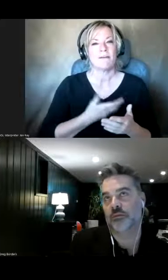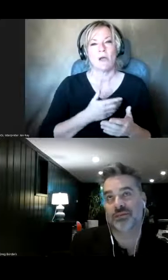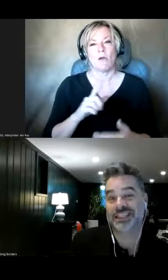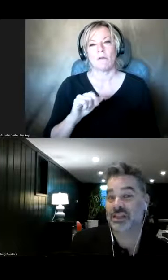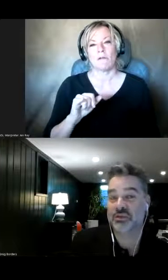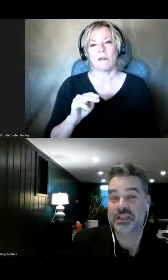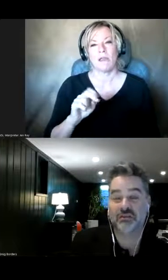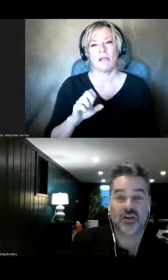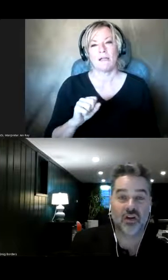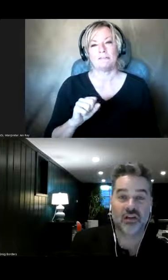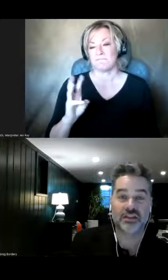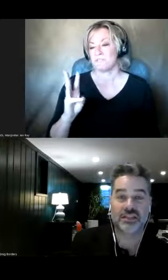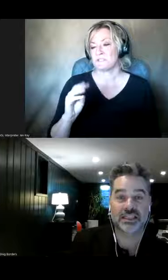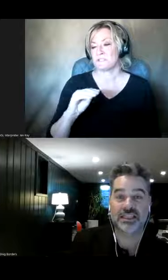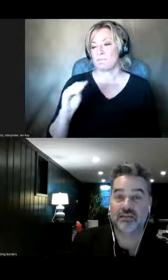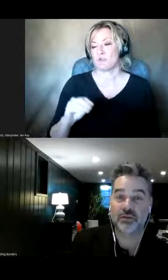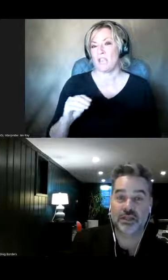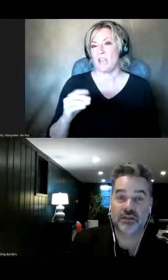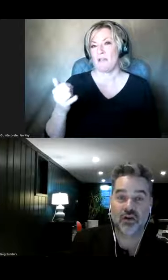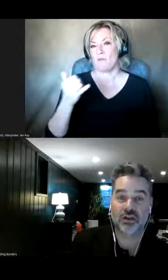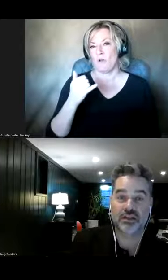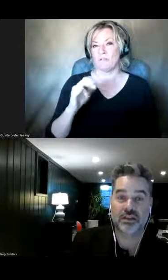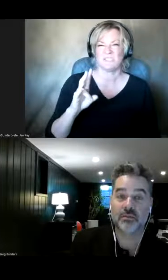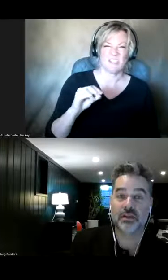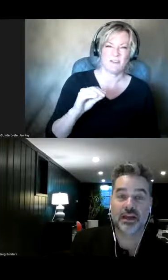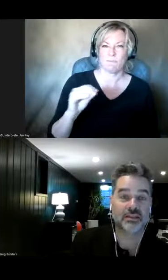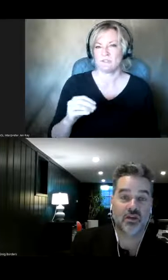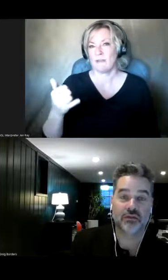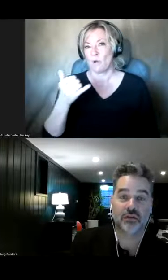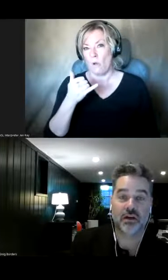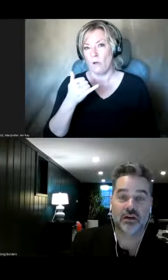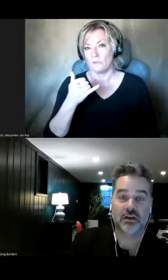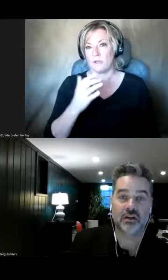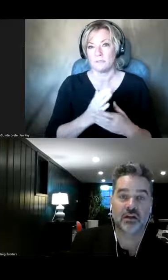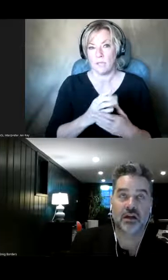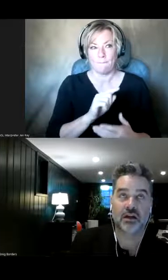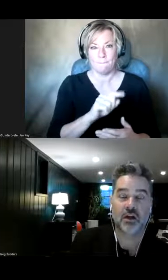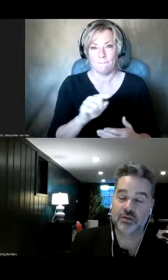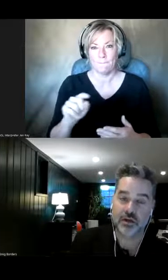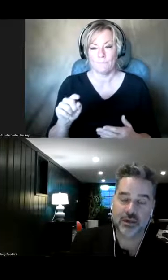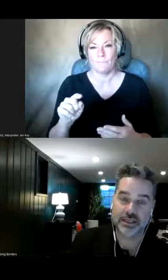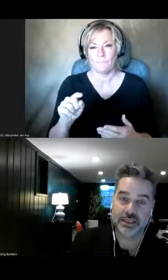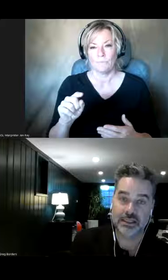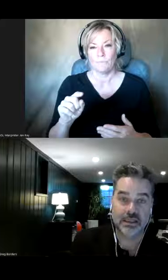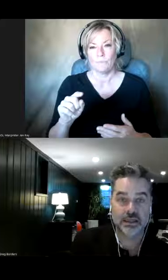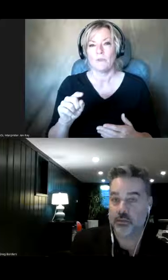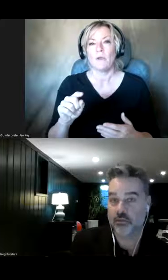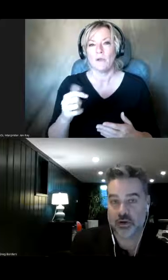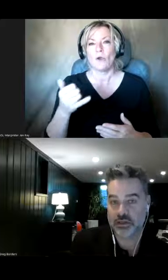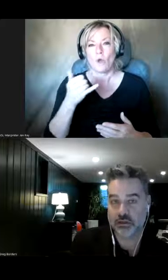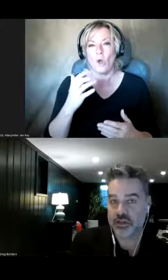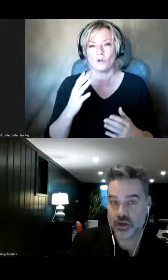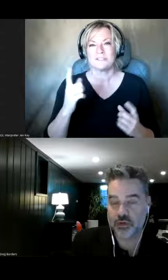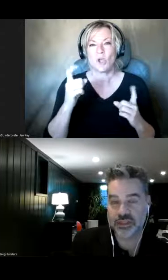60% of our calls, 70% of calls on some of the lines are callers with complex needs.